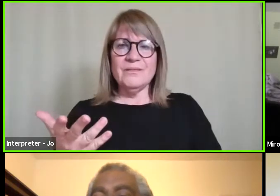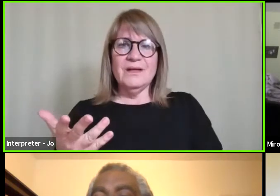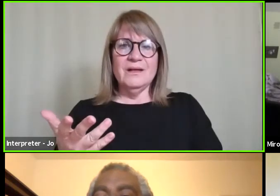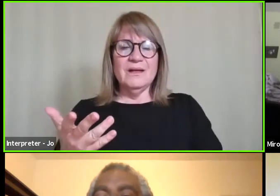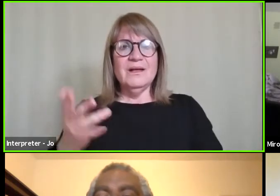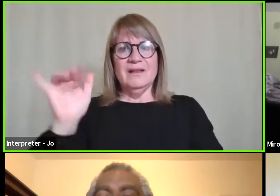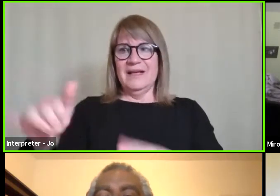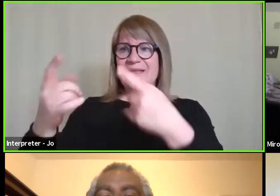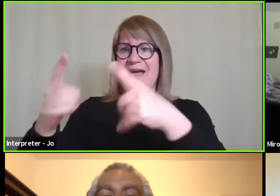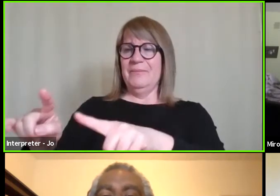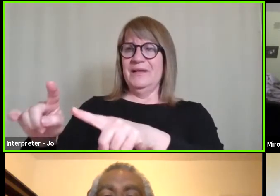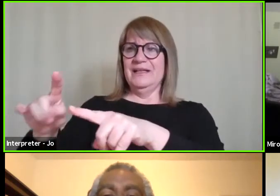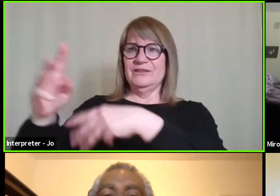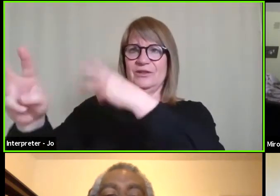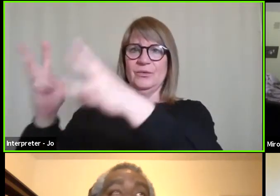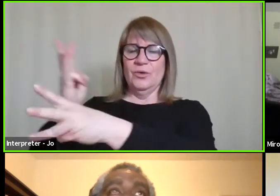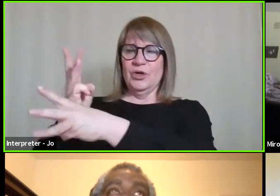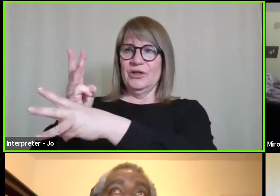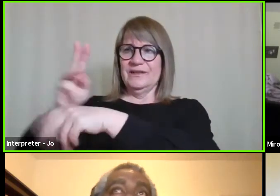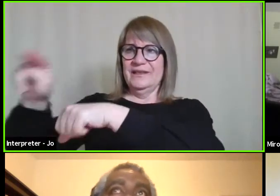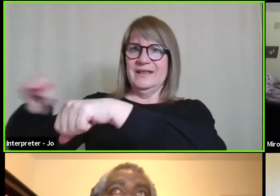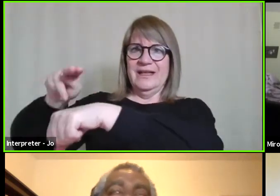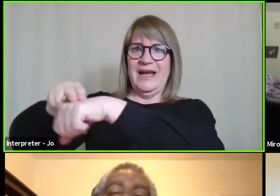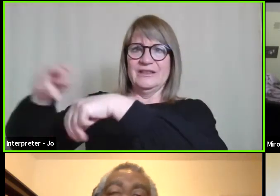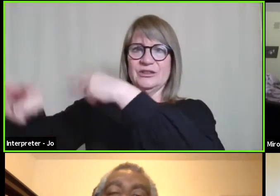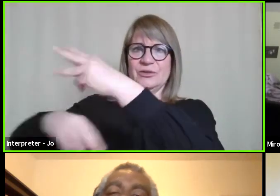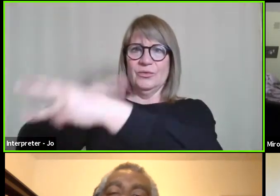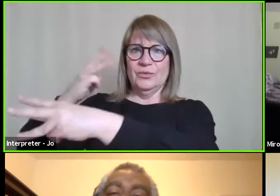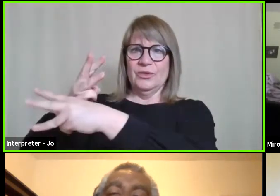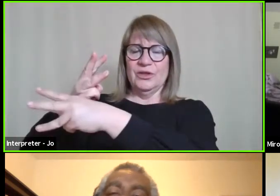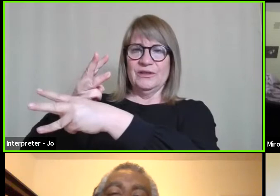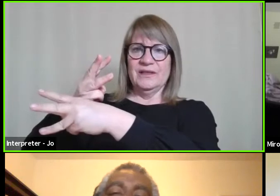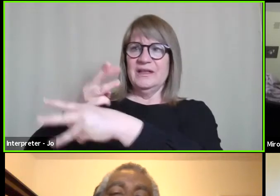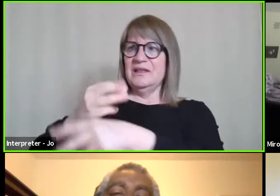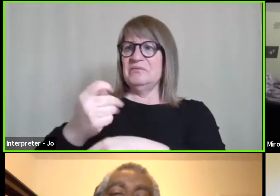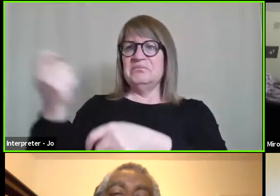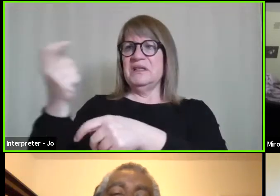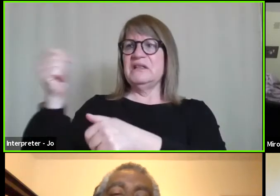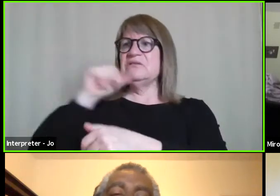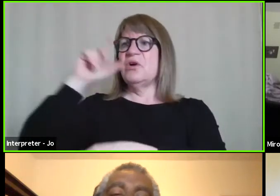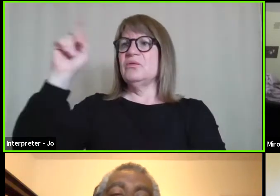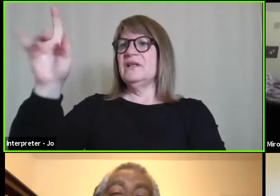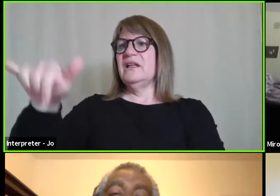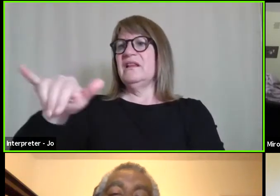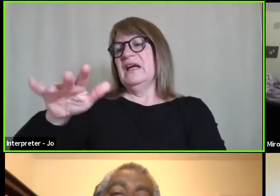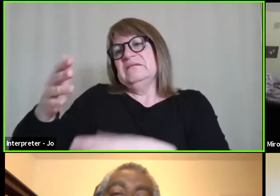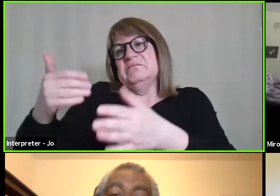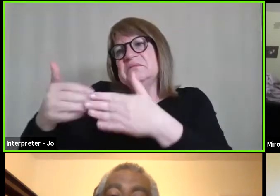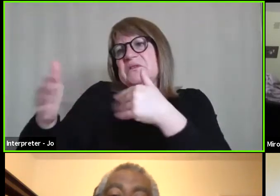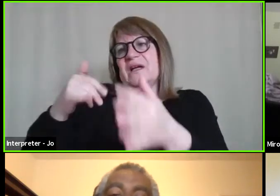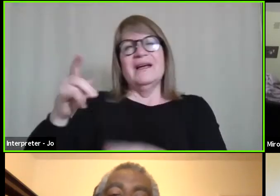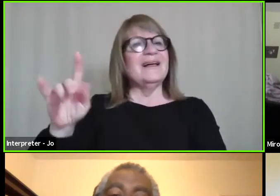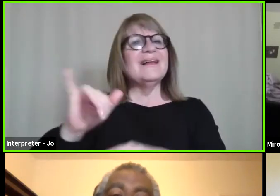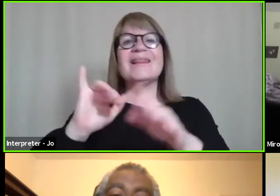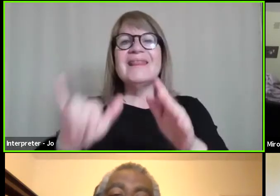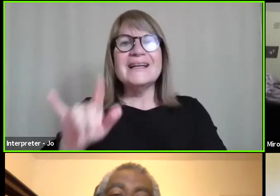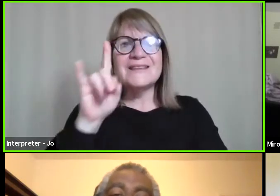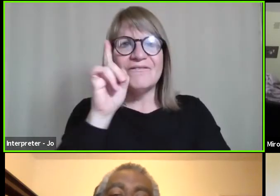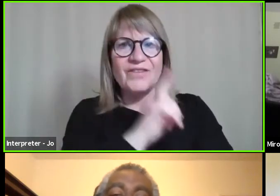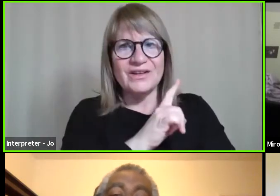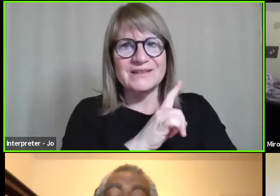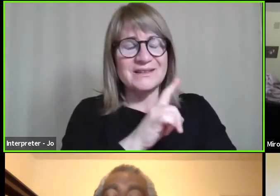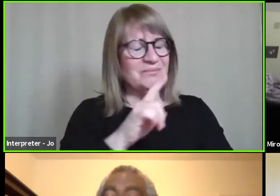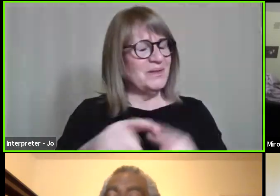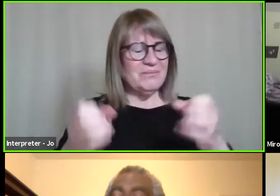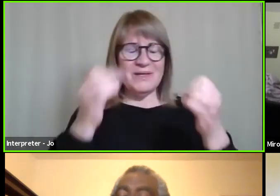elements you know the natural society of natural world are disposable and that's that again that is that that's a falsehood but one that's deeply